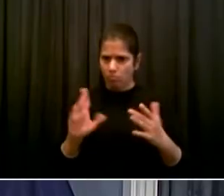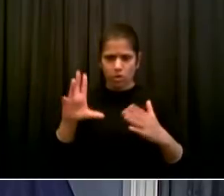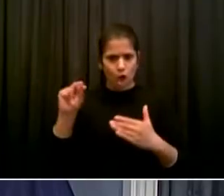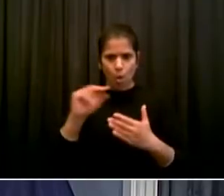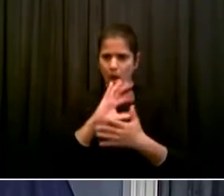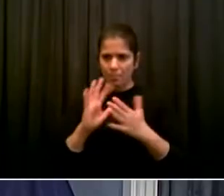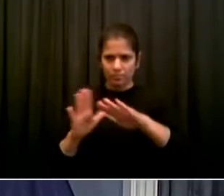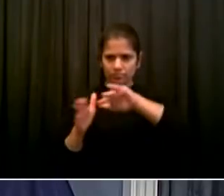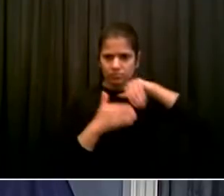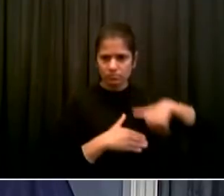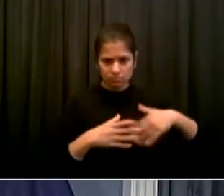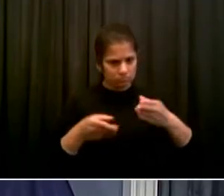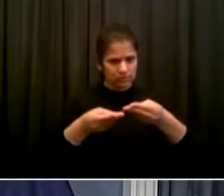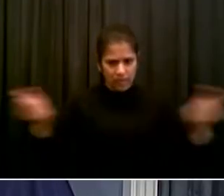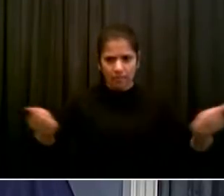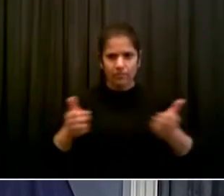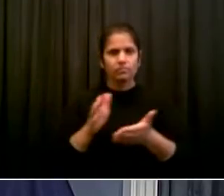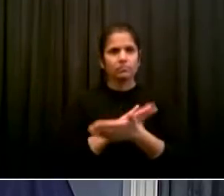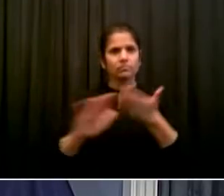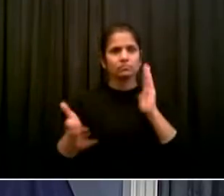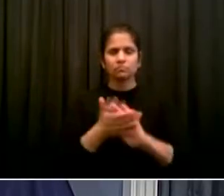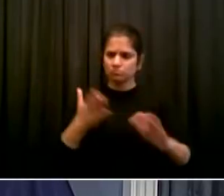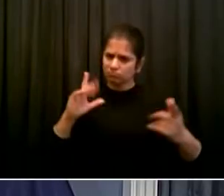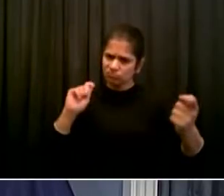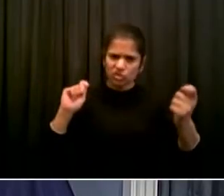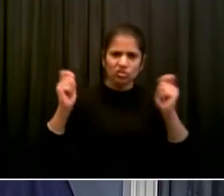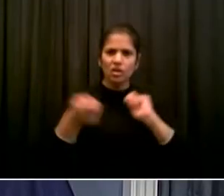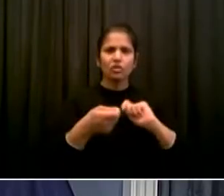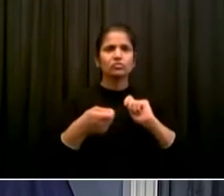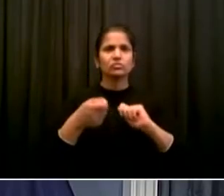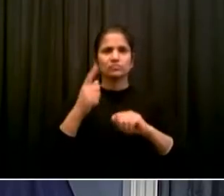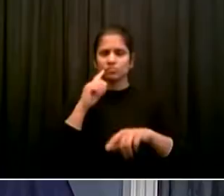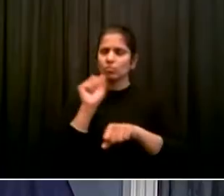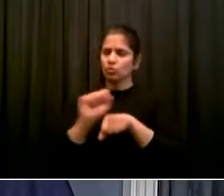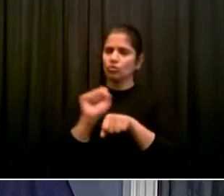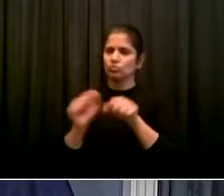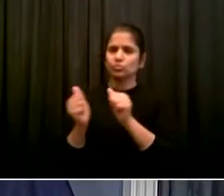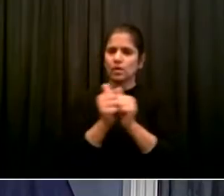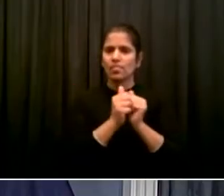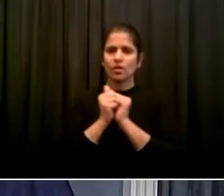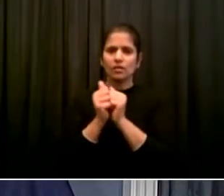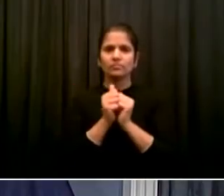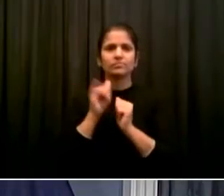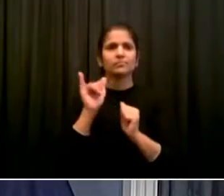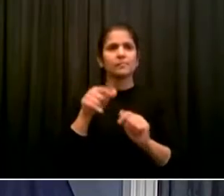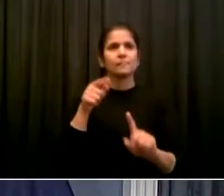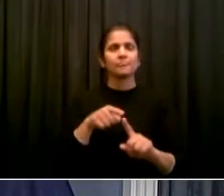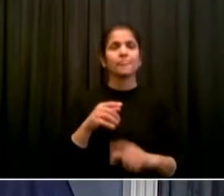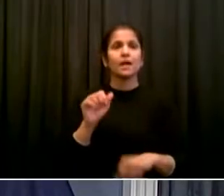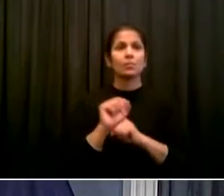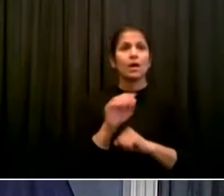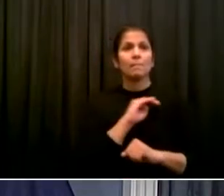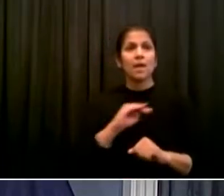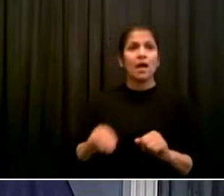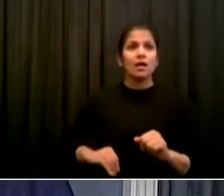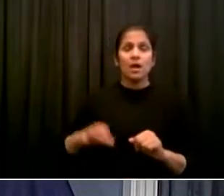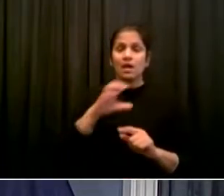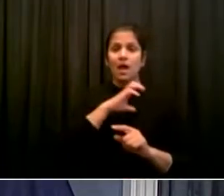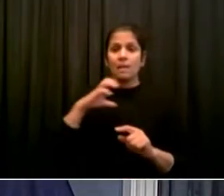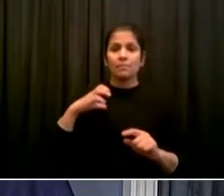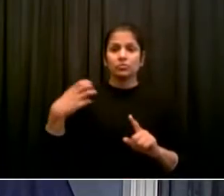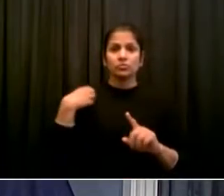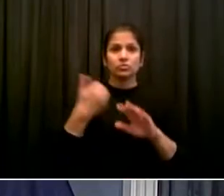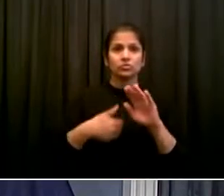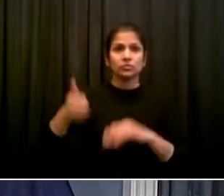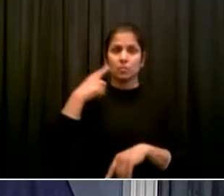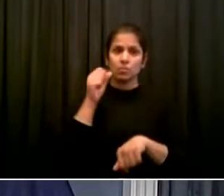about and much to do. As you, Mayor, and the Commissioner will agree, our work is far from done.